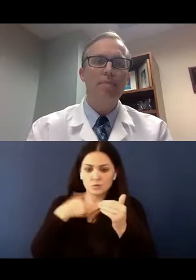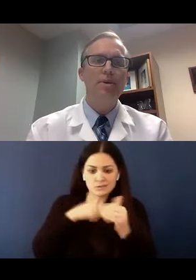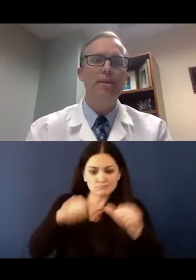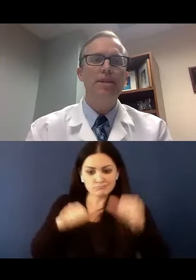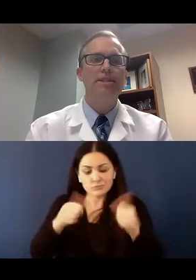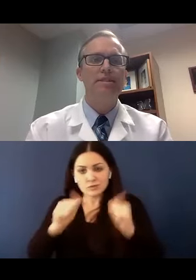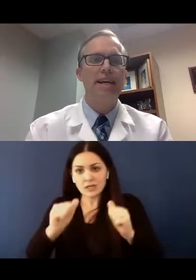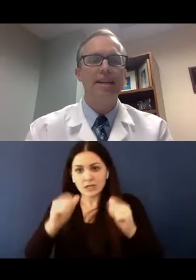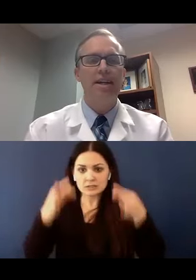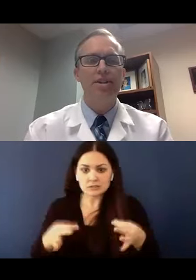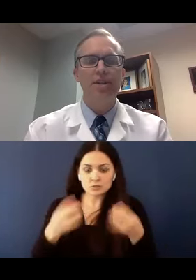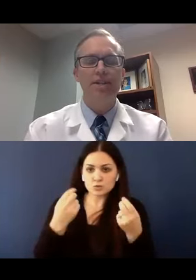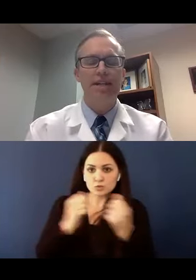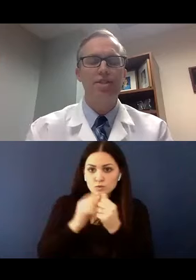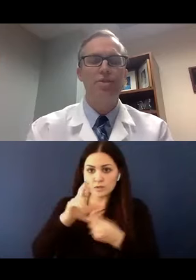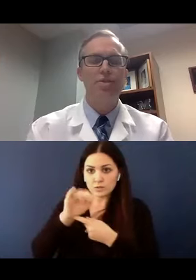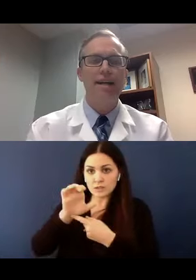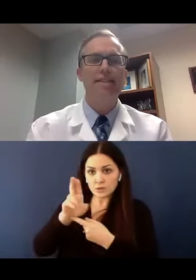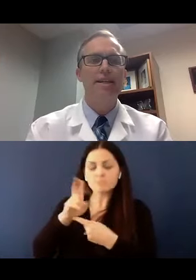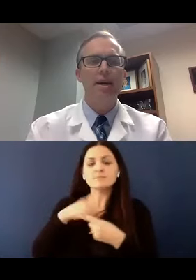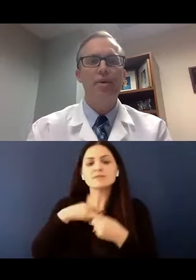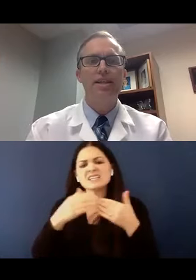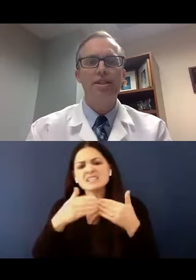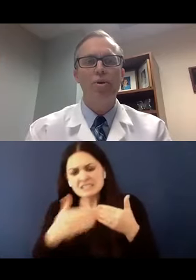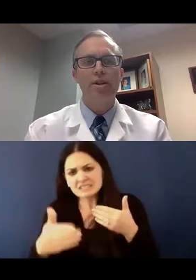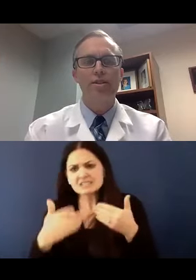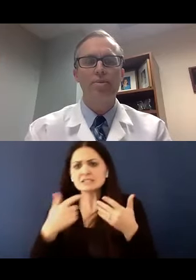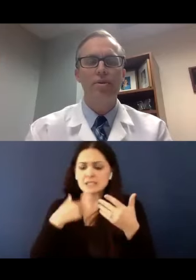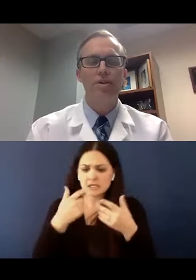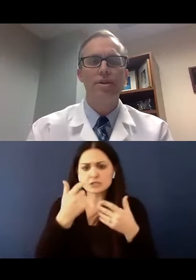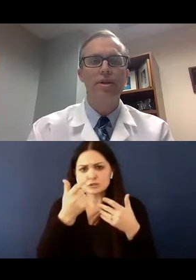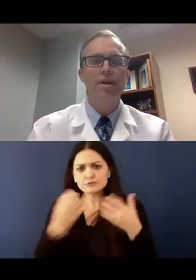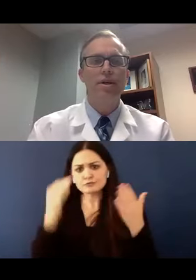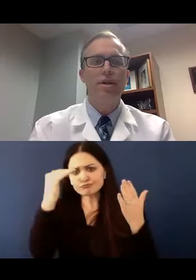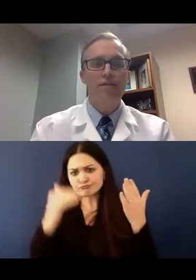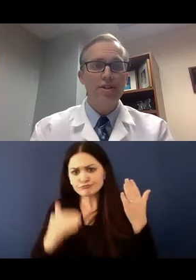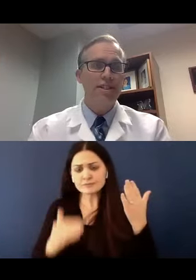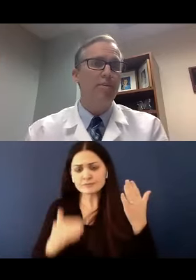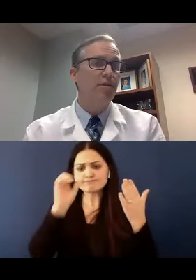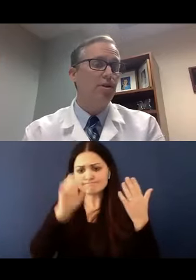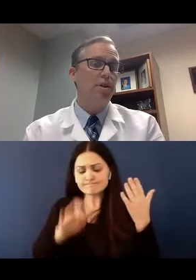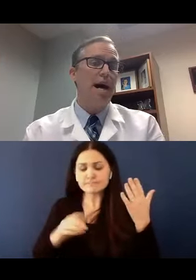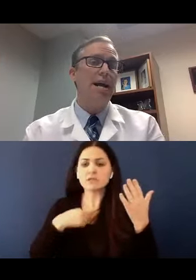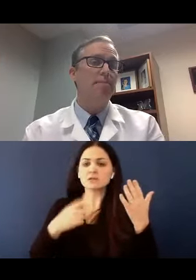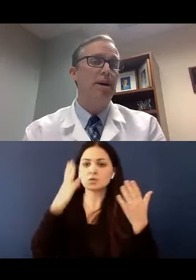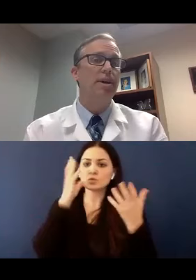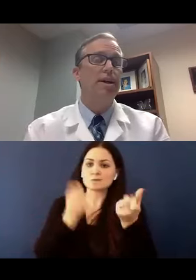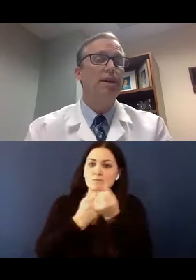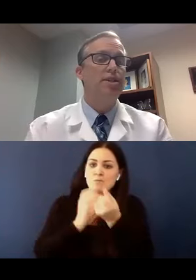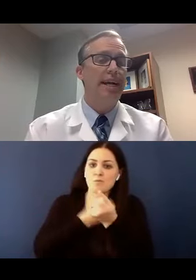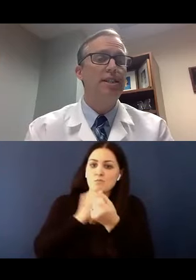are a couple key pieces of data that I'll share in the next two slides that we think support this approach. The first is that we've learned a lot